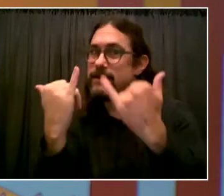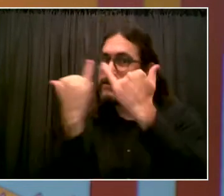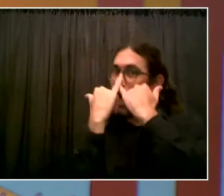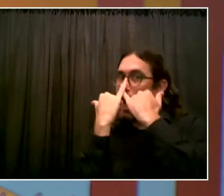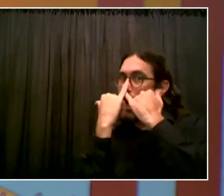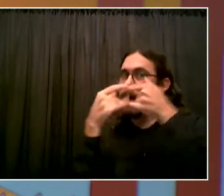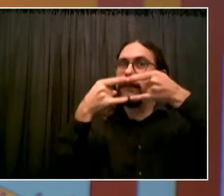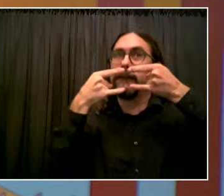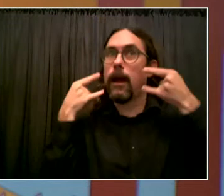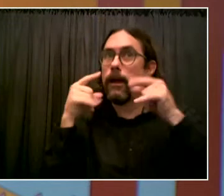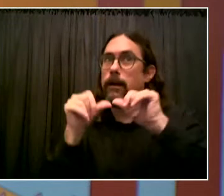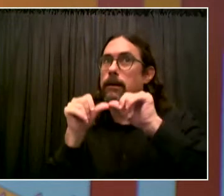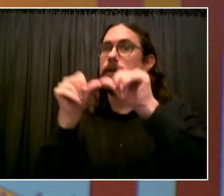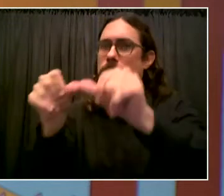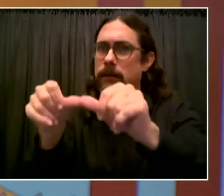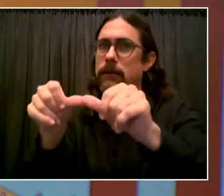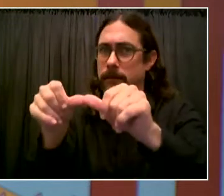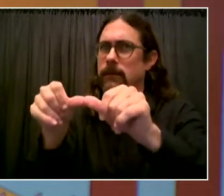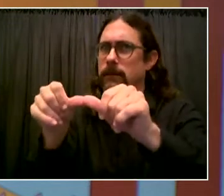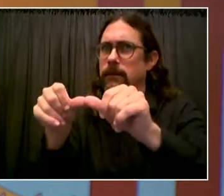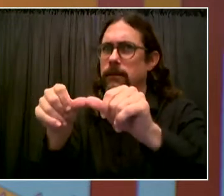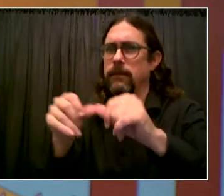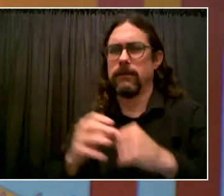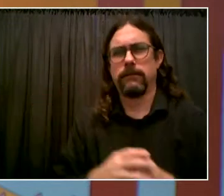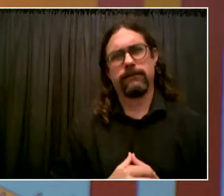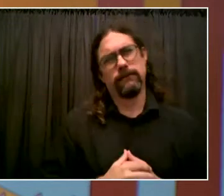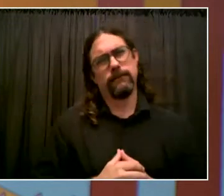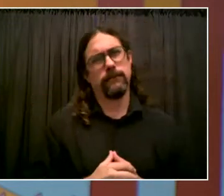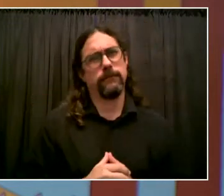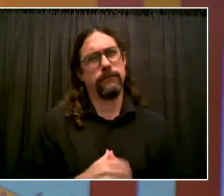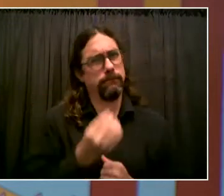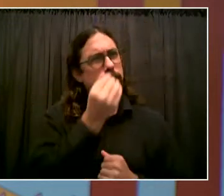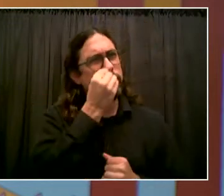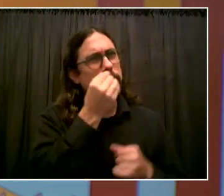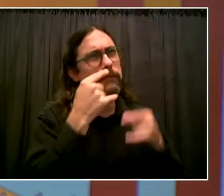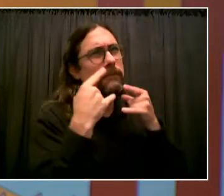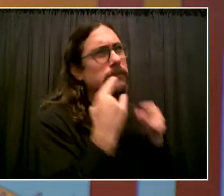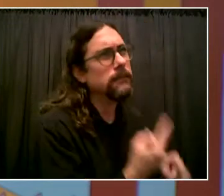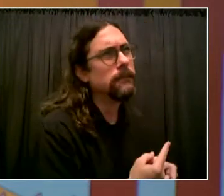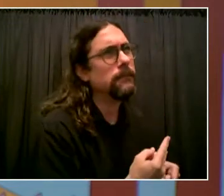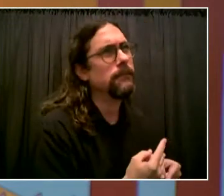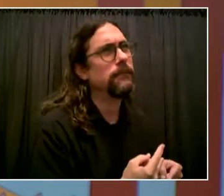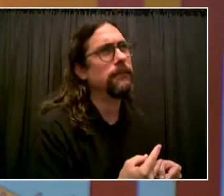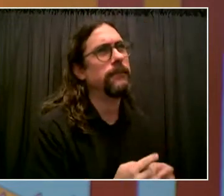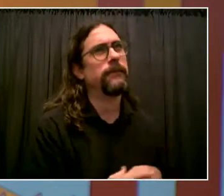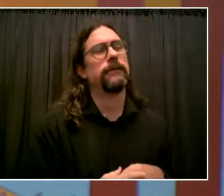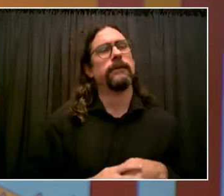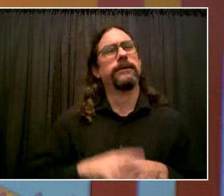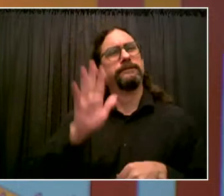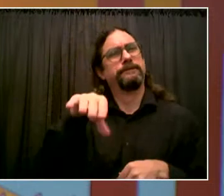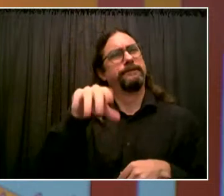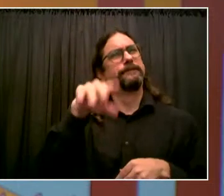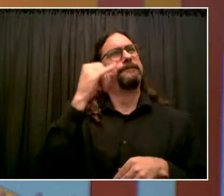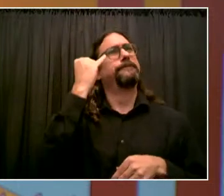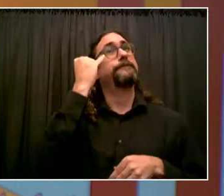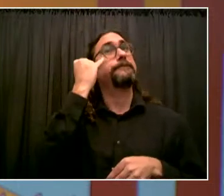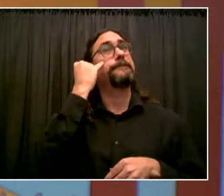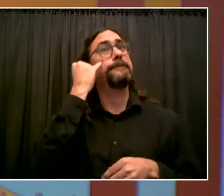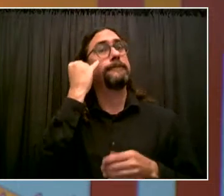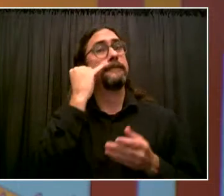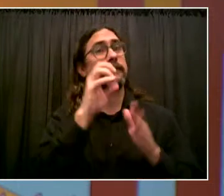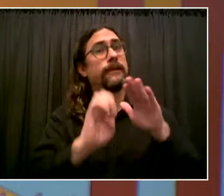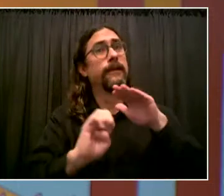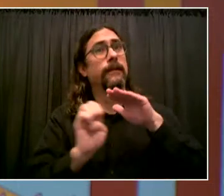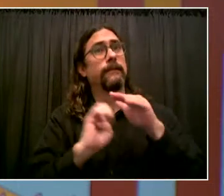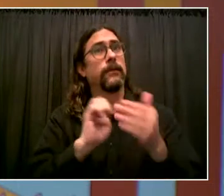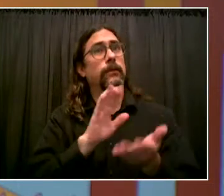like it might be more difficult if, you know, only part of a class is quarantining and the rest are allowed to stay in person. Who is